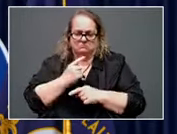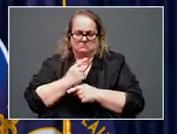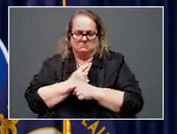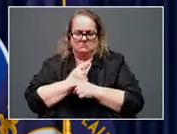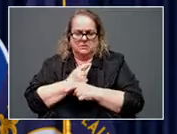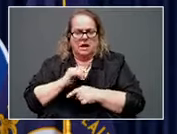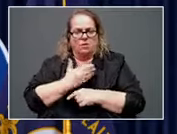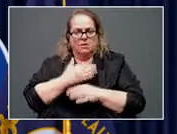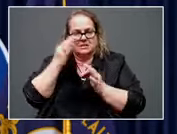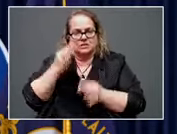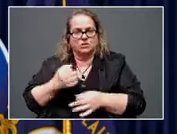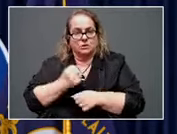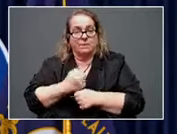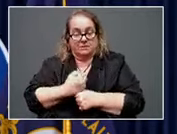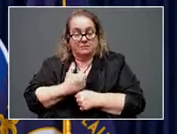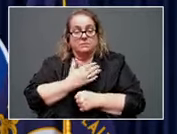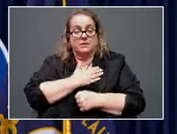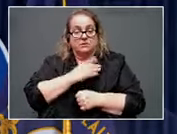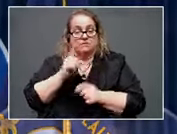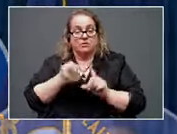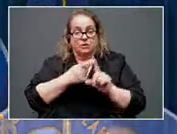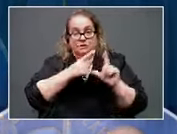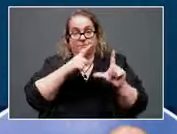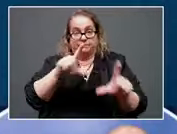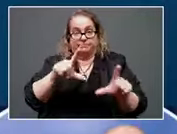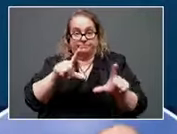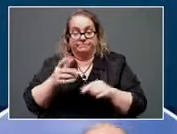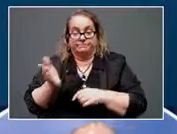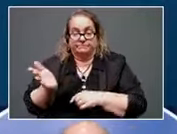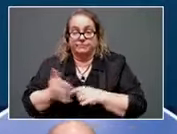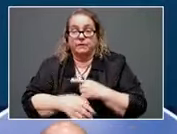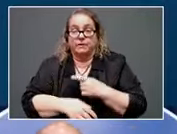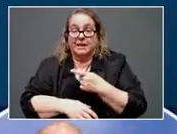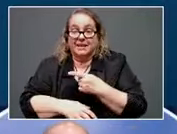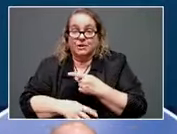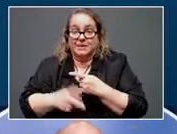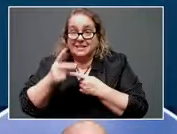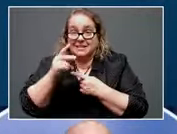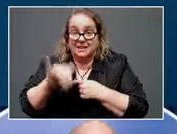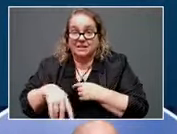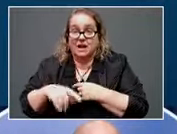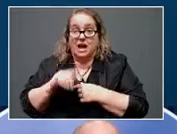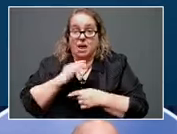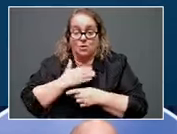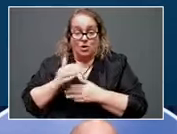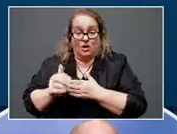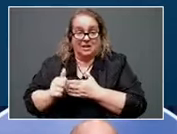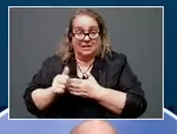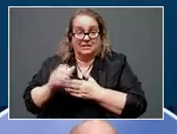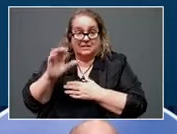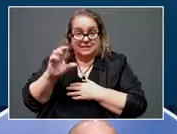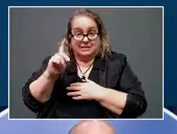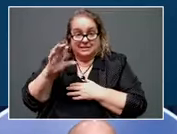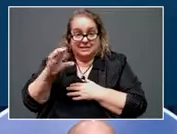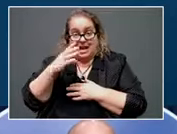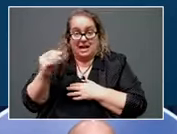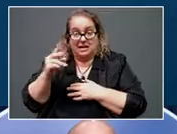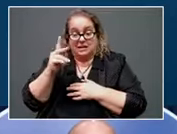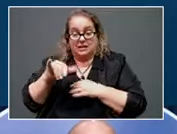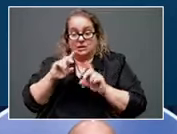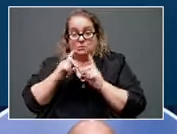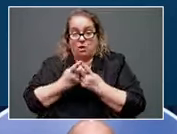forward. So if I could have the first slide, please. So our guidance, CDC's and Kentucky Department for Public Health, can